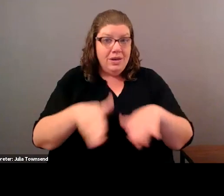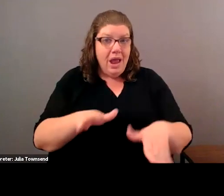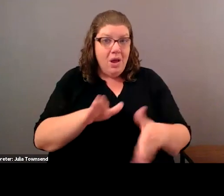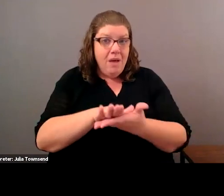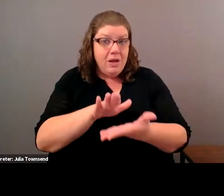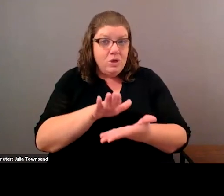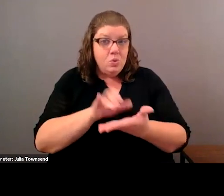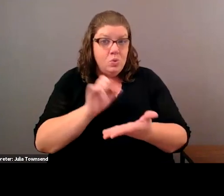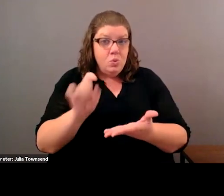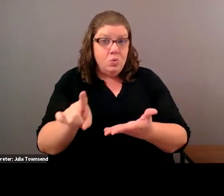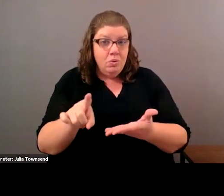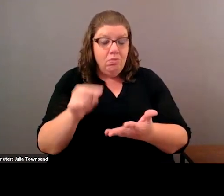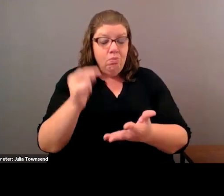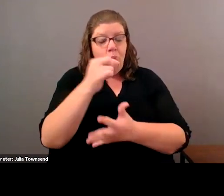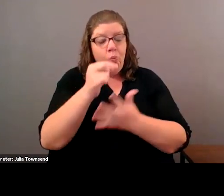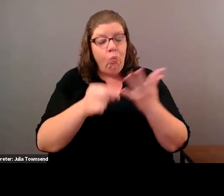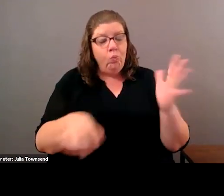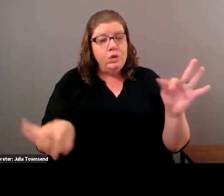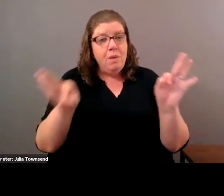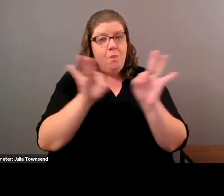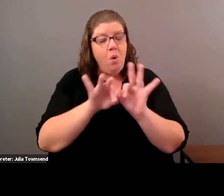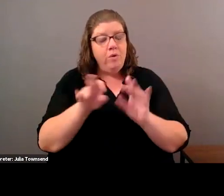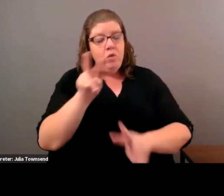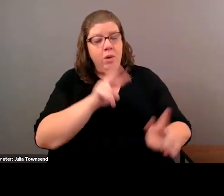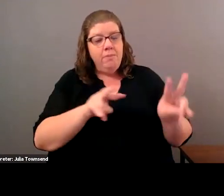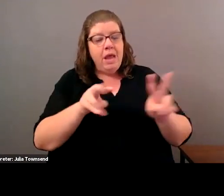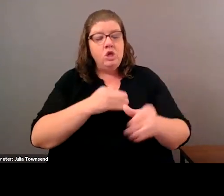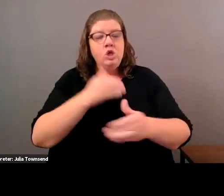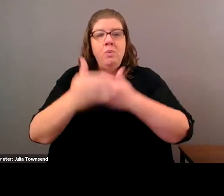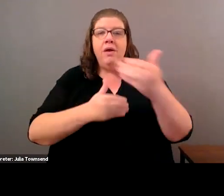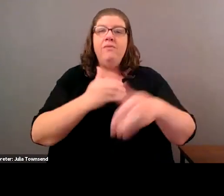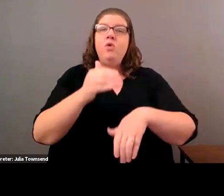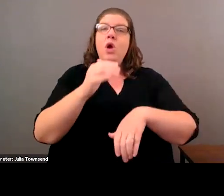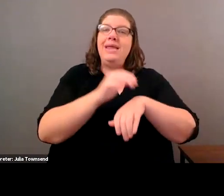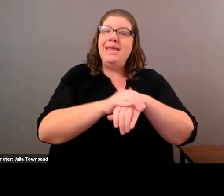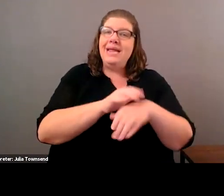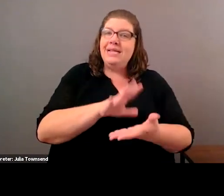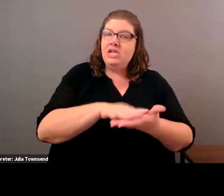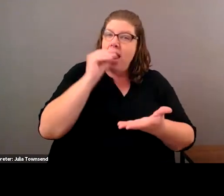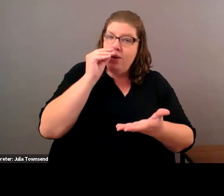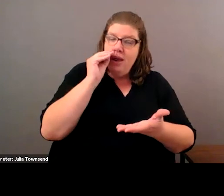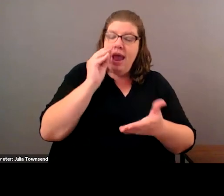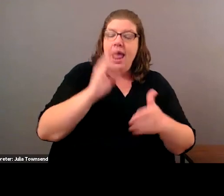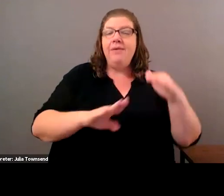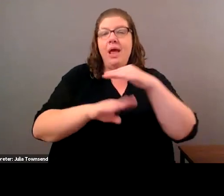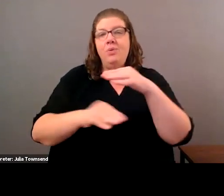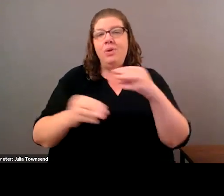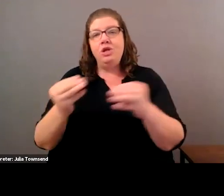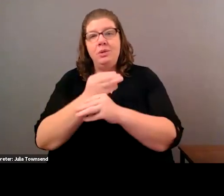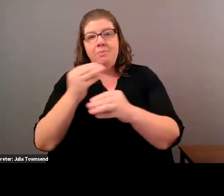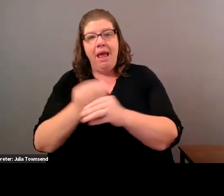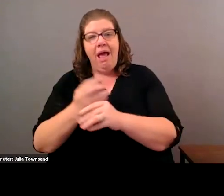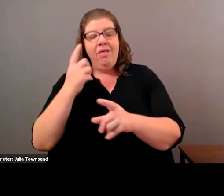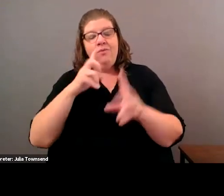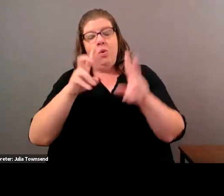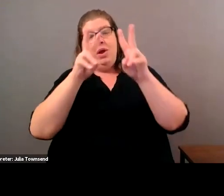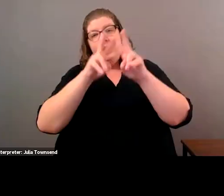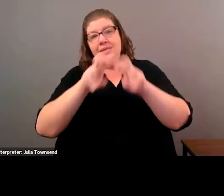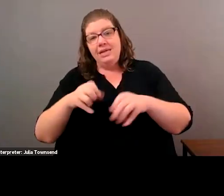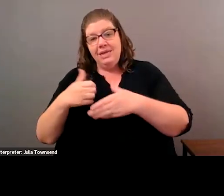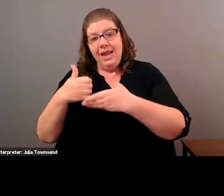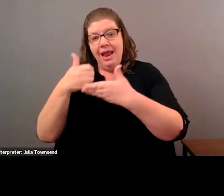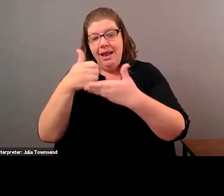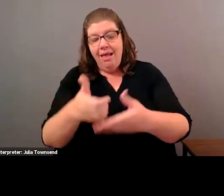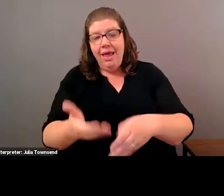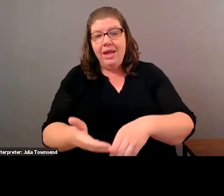This is all important to measure progress of English acquisition and foundational math for assessing and intervention in